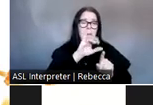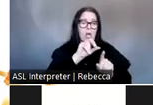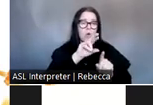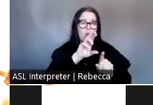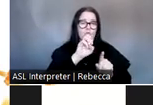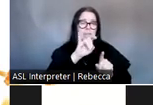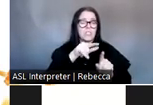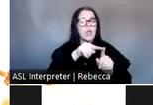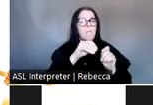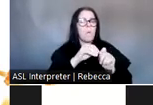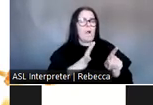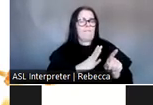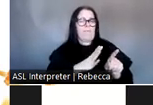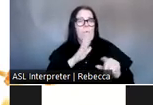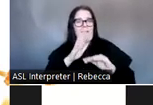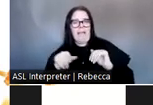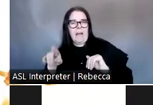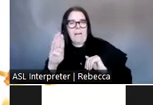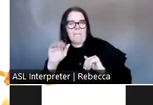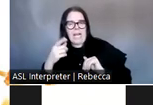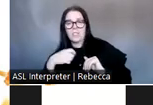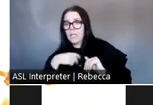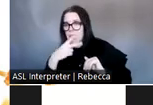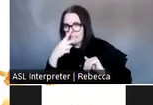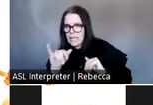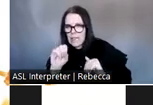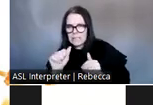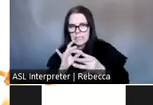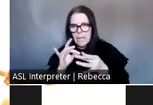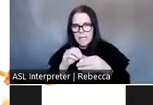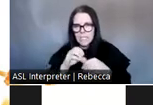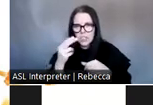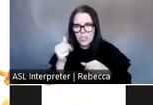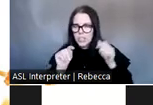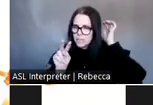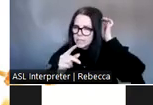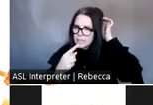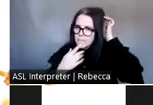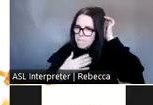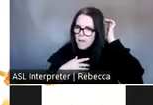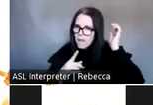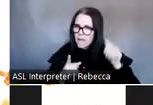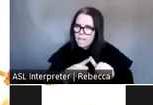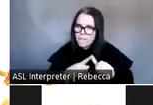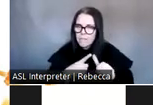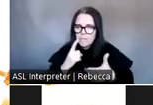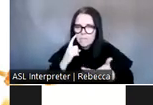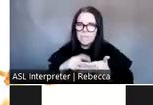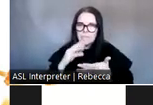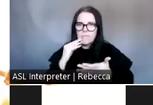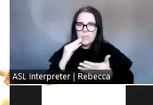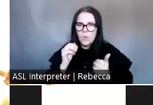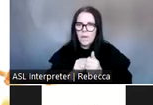I'm going to pop over to the chat here. I see Lisa's posted this. My first experience with badging /